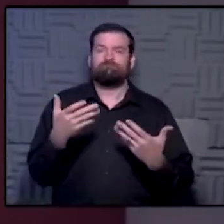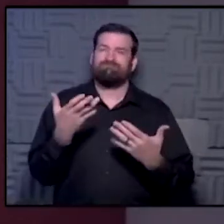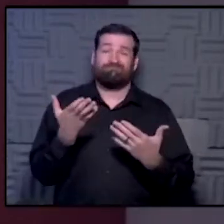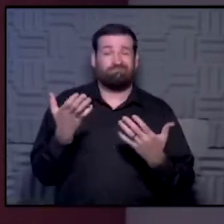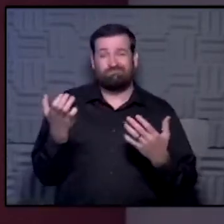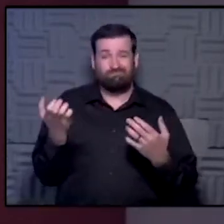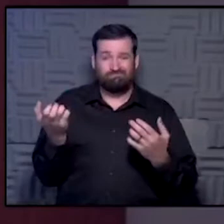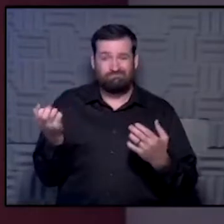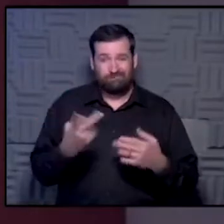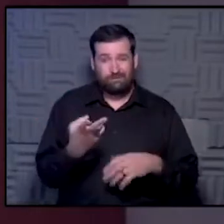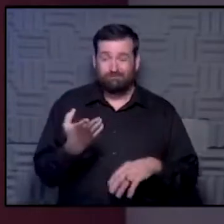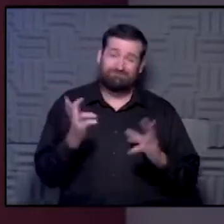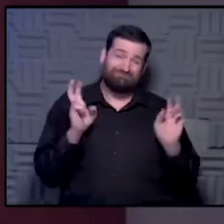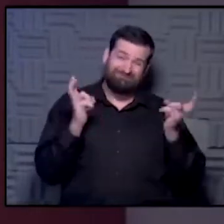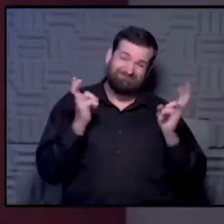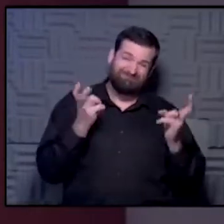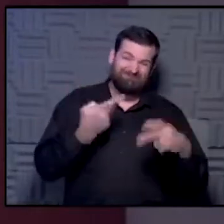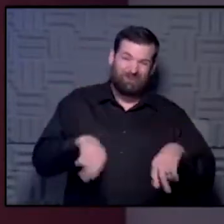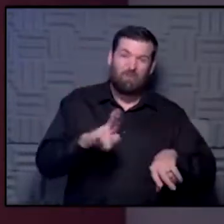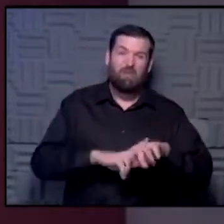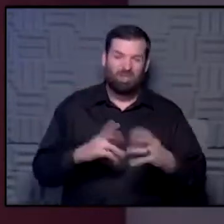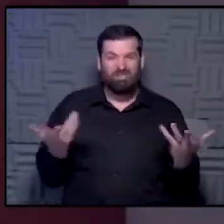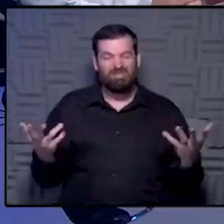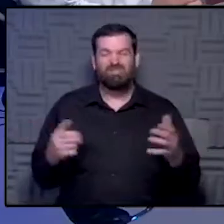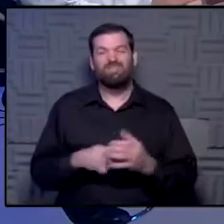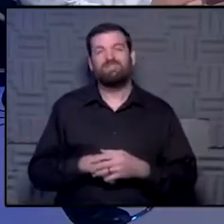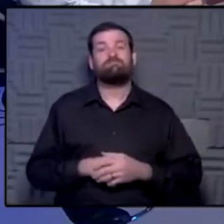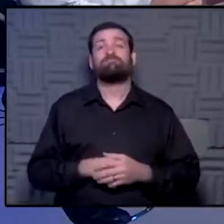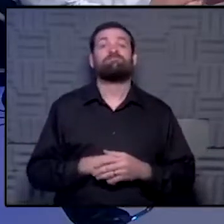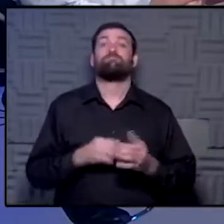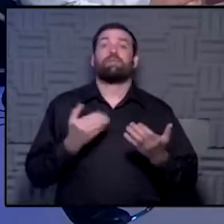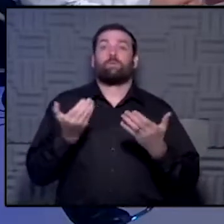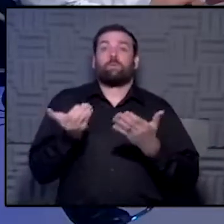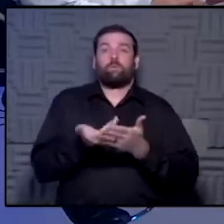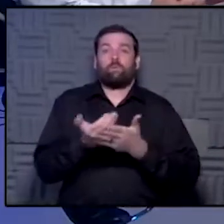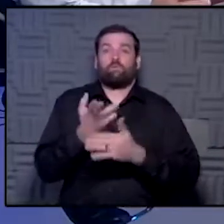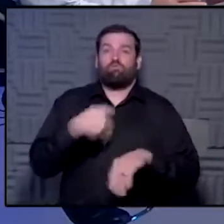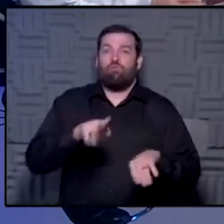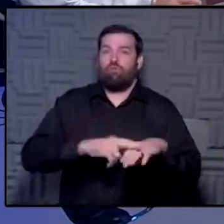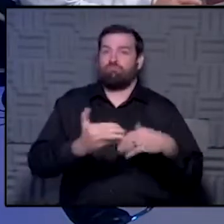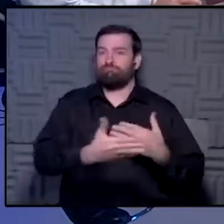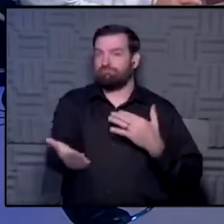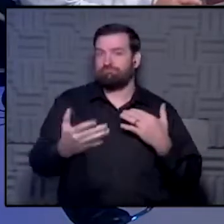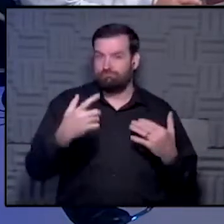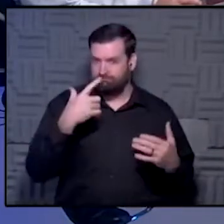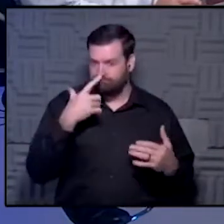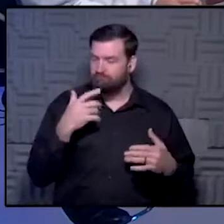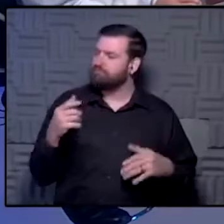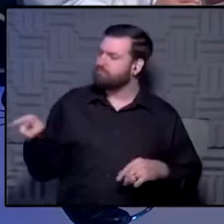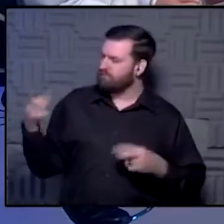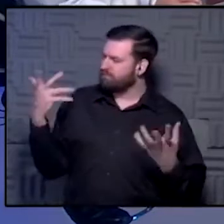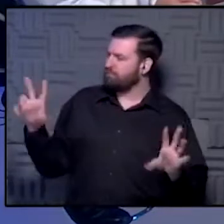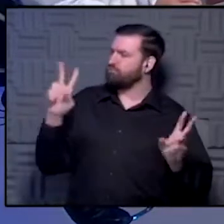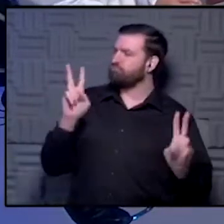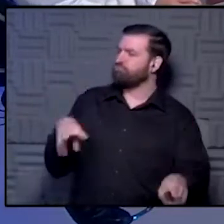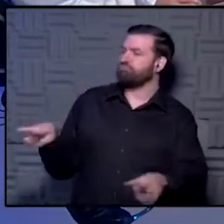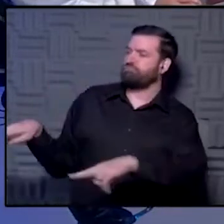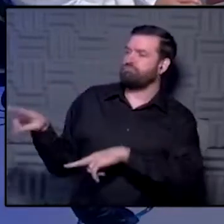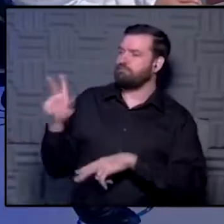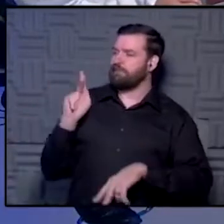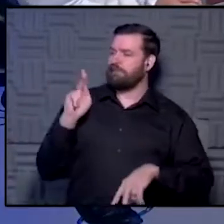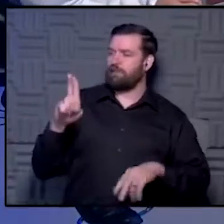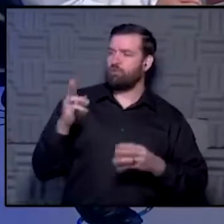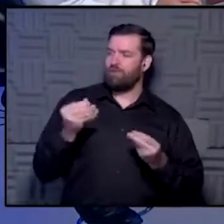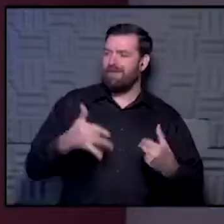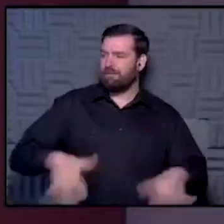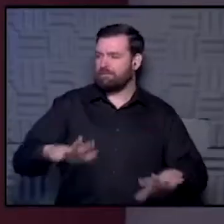to normal, the quasi-normal that we're going to be in for a while. So you took a tour of the KU campus this week. Yeah. How'd